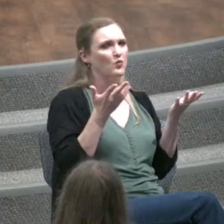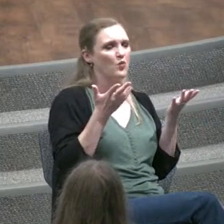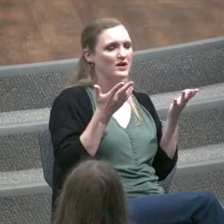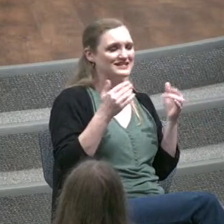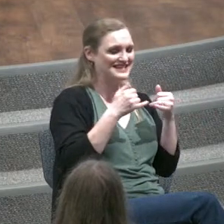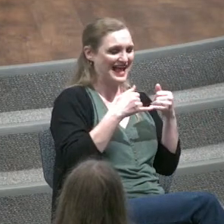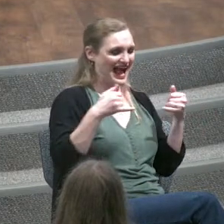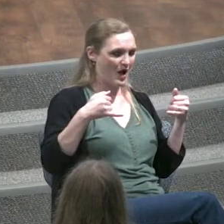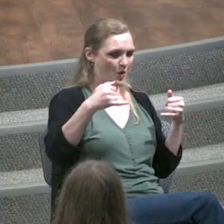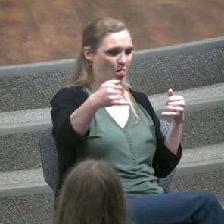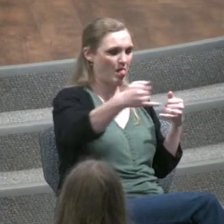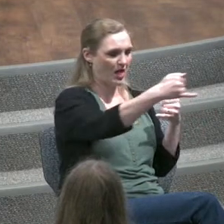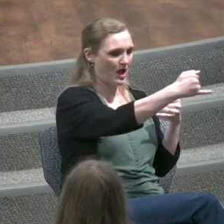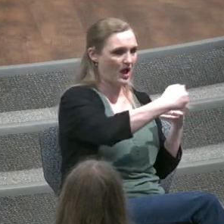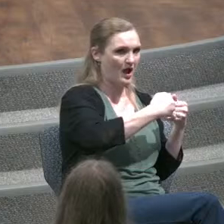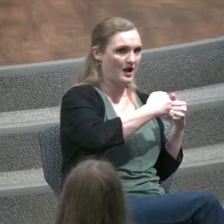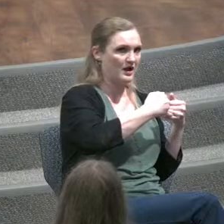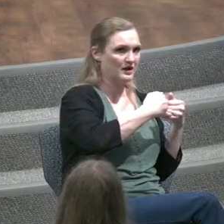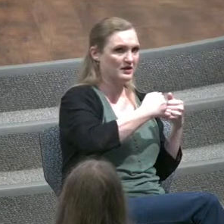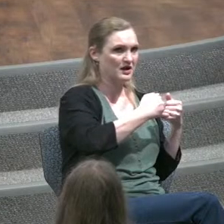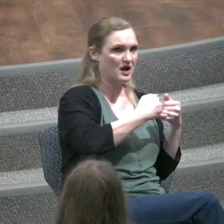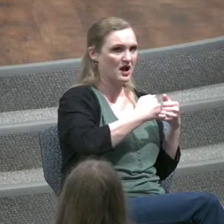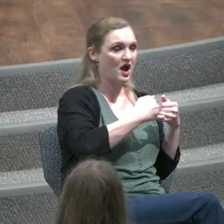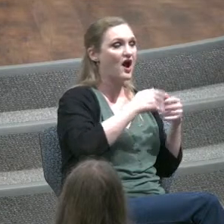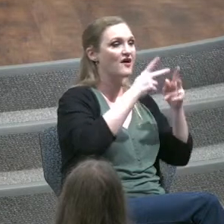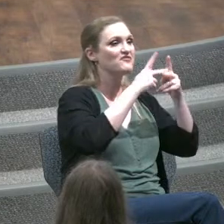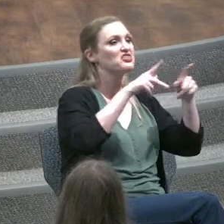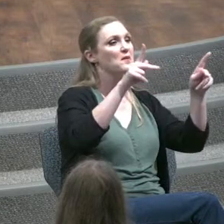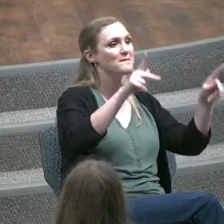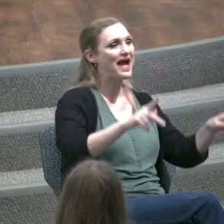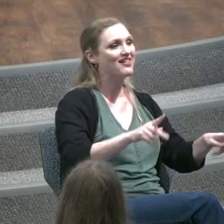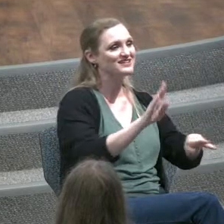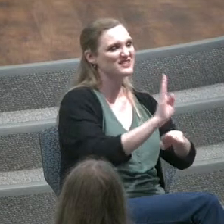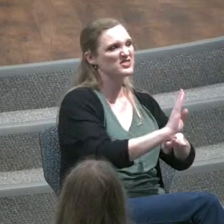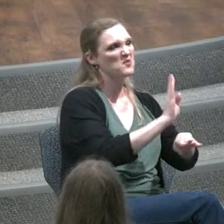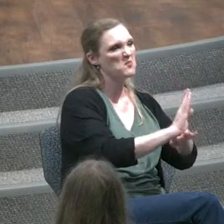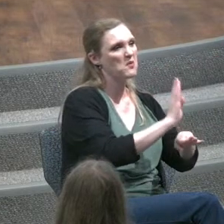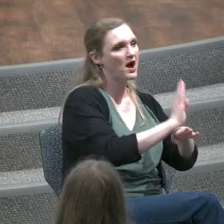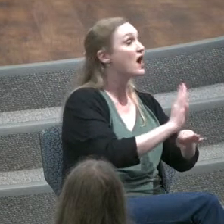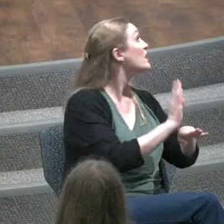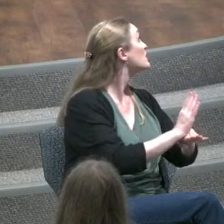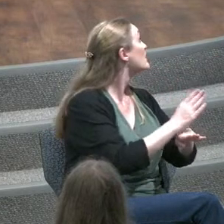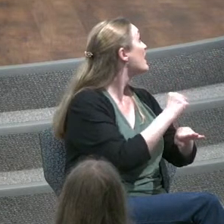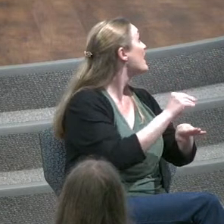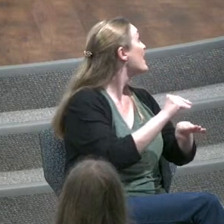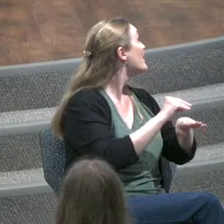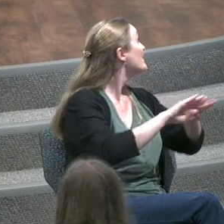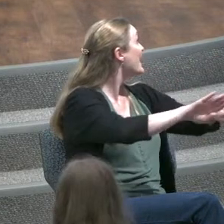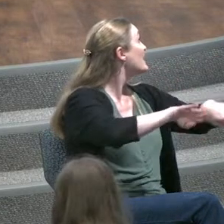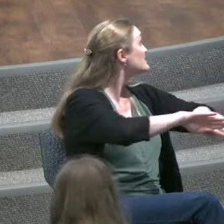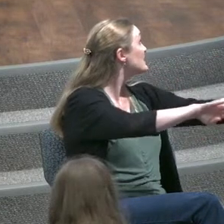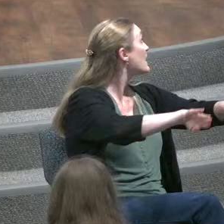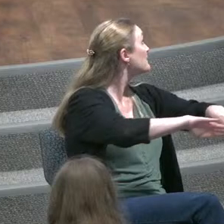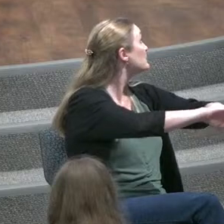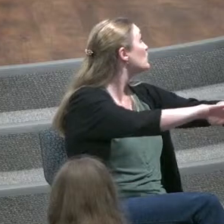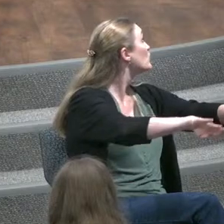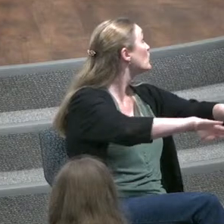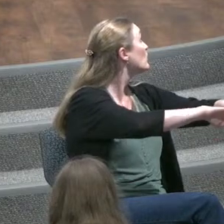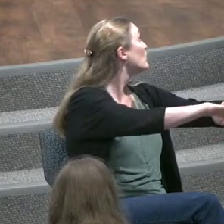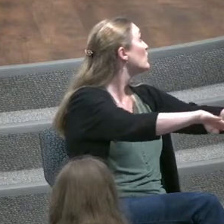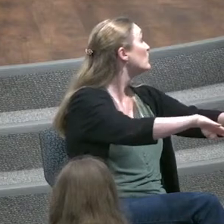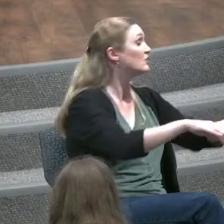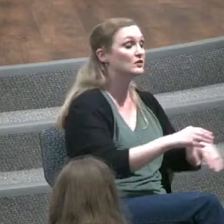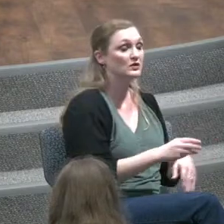what is the outline of the, what would have been the palace at the bottom, and then this swimming pool. Swimming